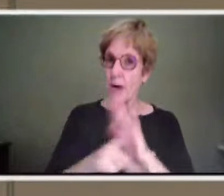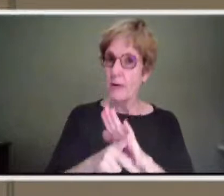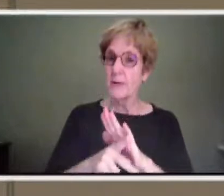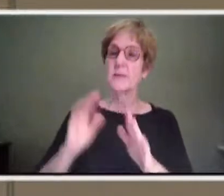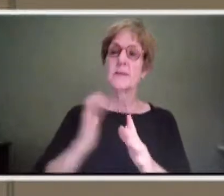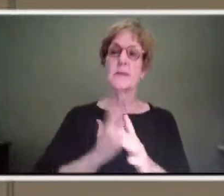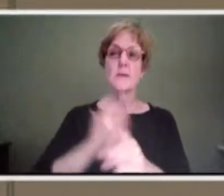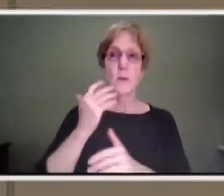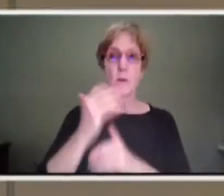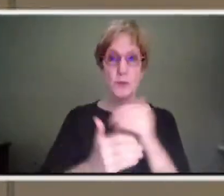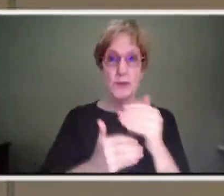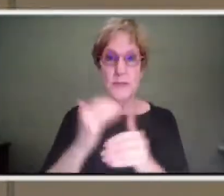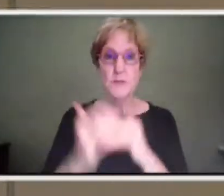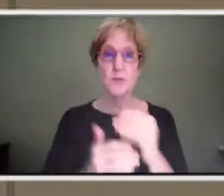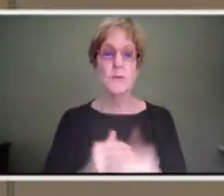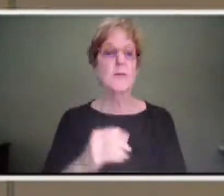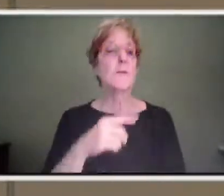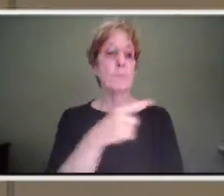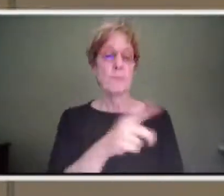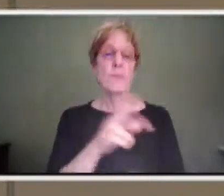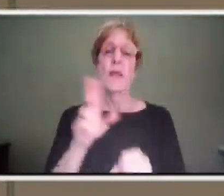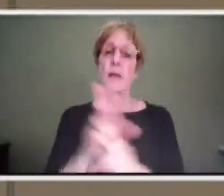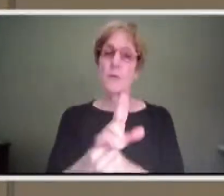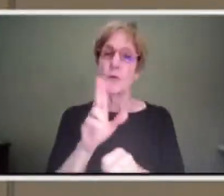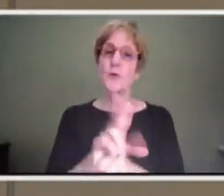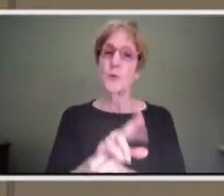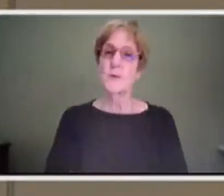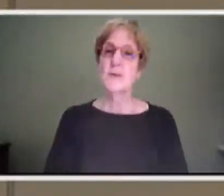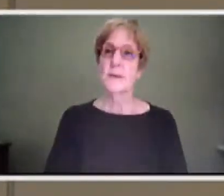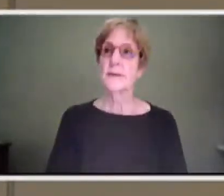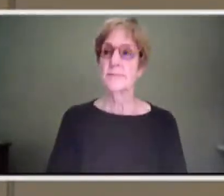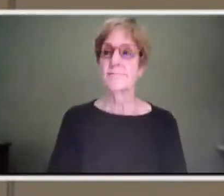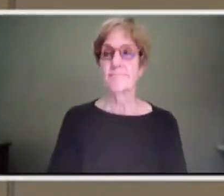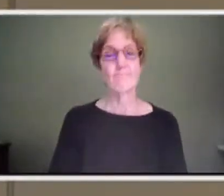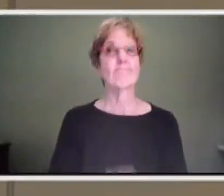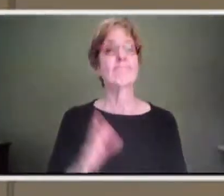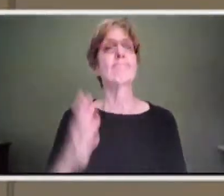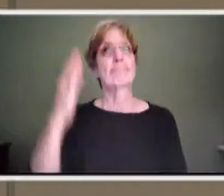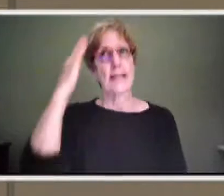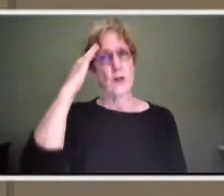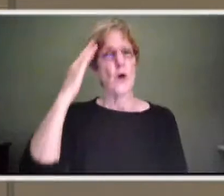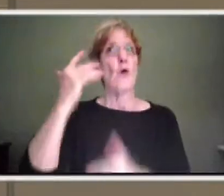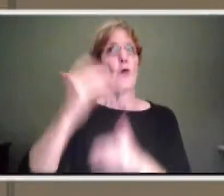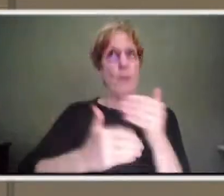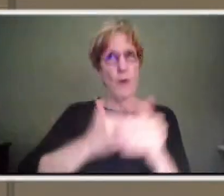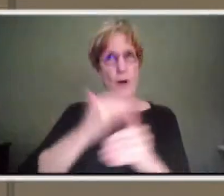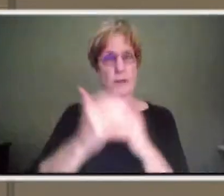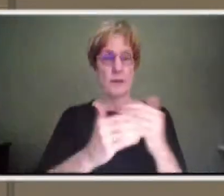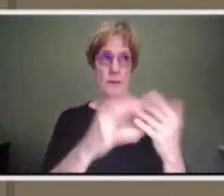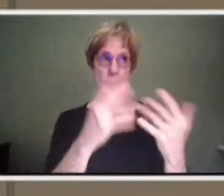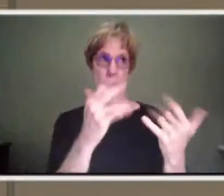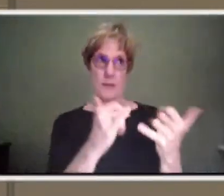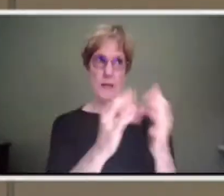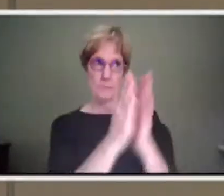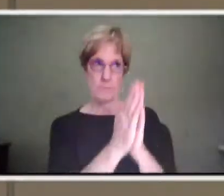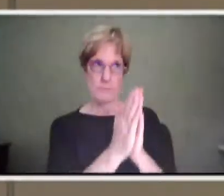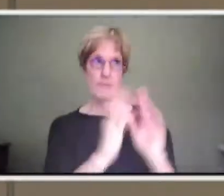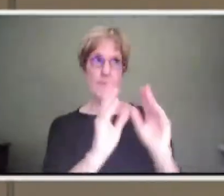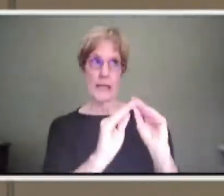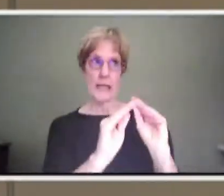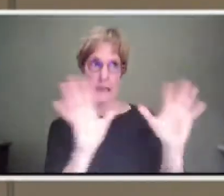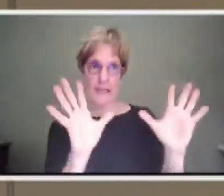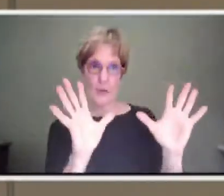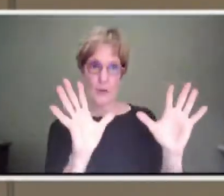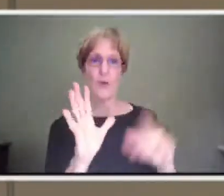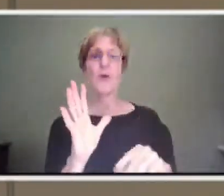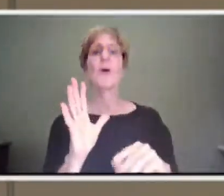and they're utilizing their intelligence of the process to make sure that they are very clear about